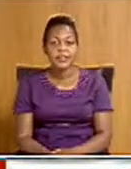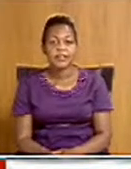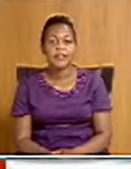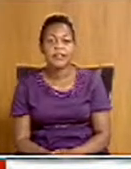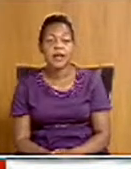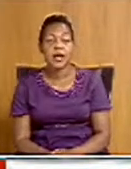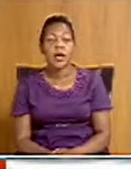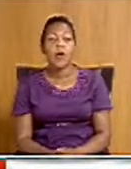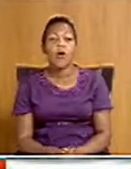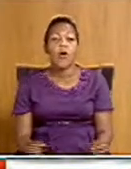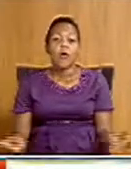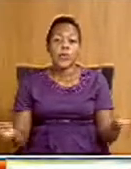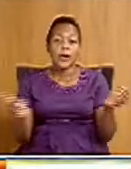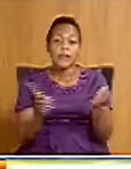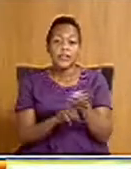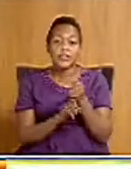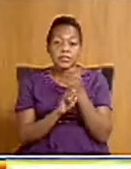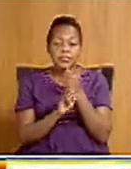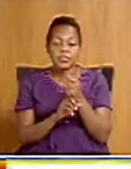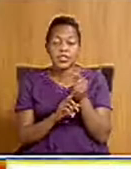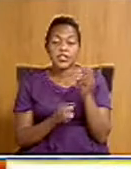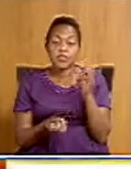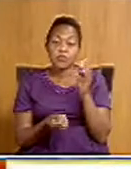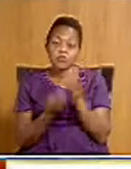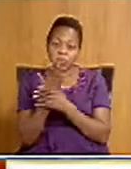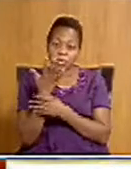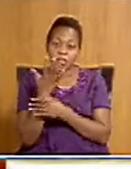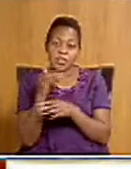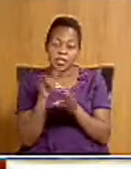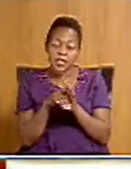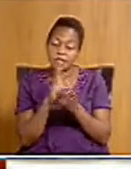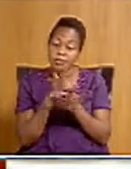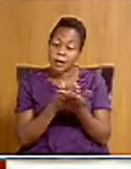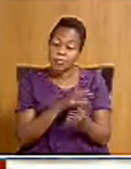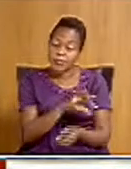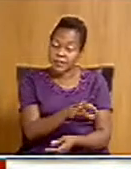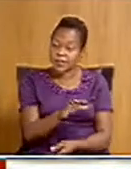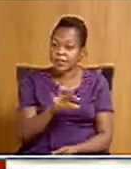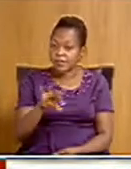We have achieved rapid rates of growth in some sectors.